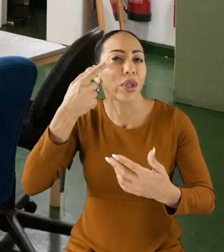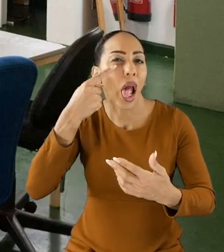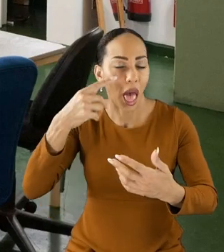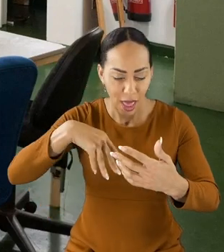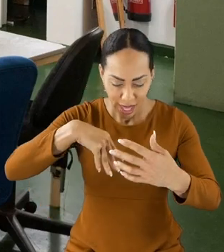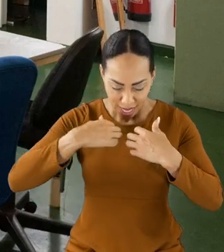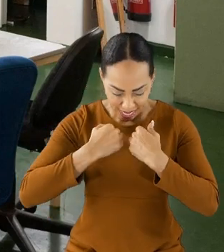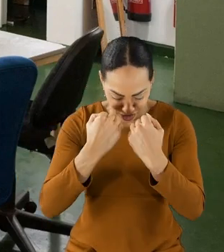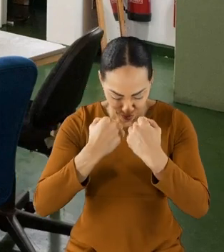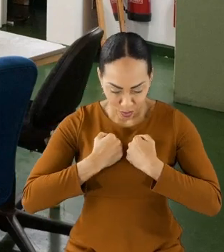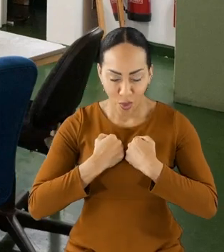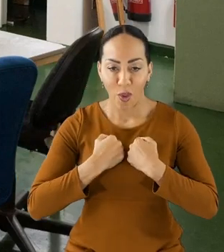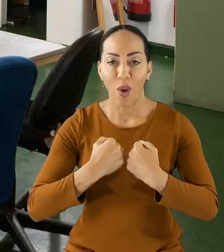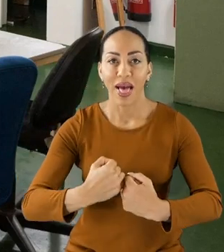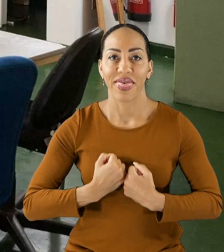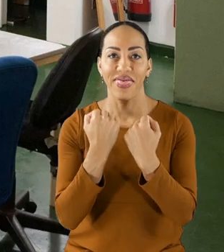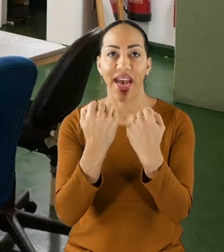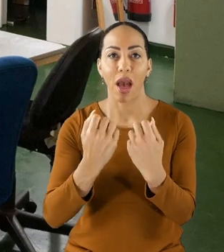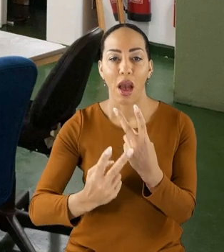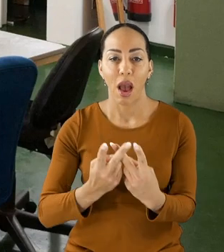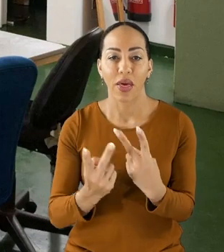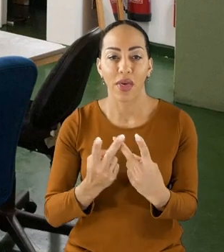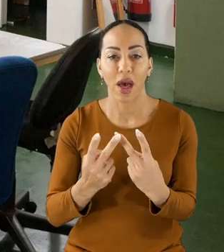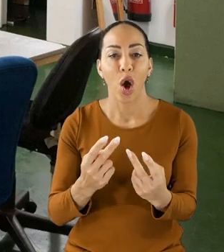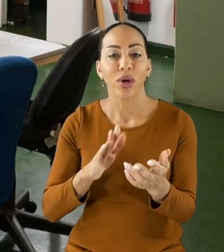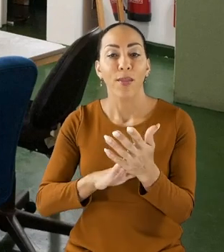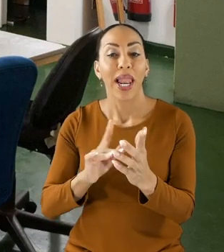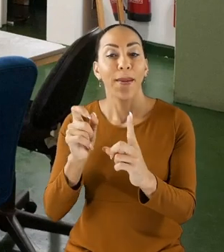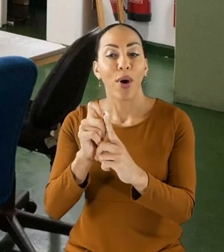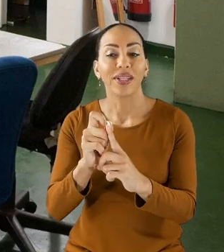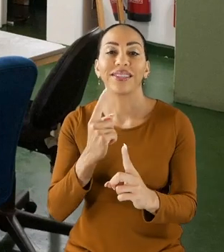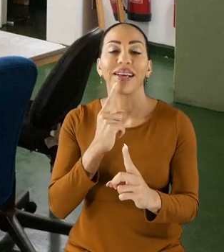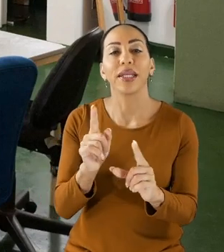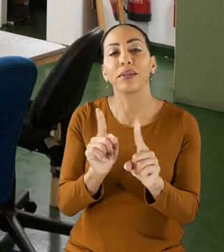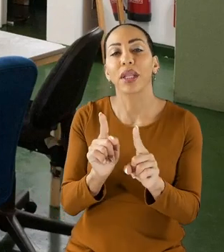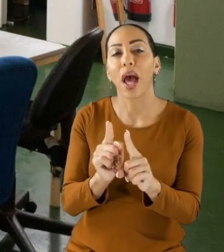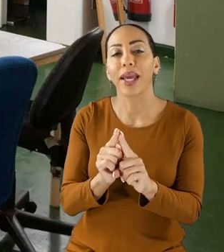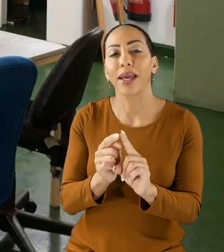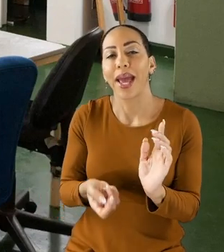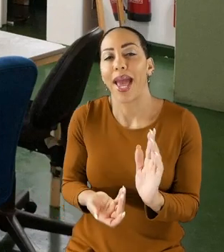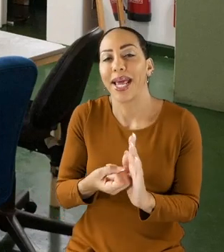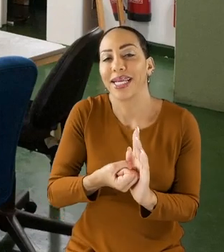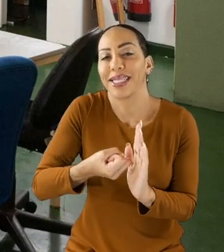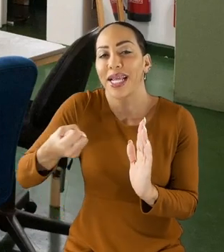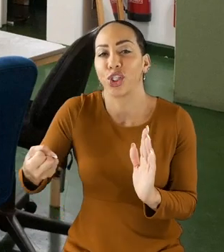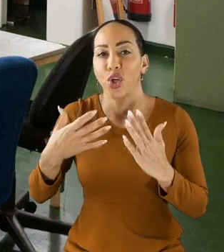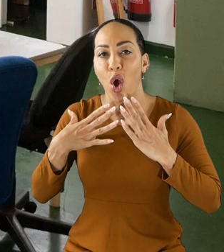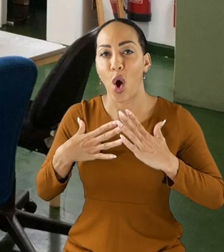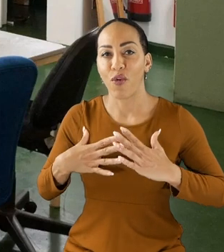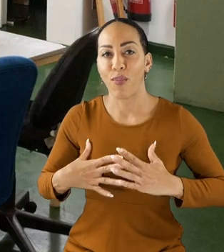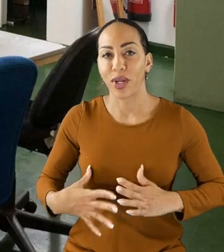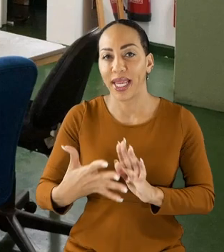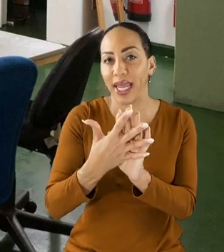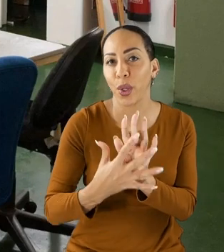other through an extended sense of touch, or as Maurice Merleau-Ponty would have it, an extension of bodily synthesis.